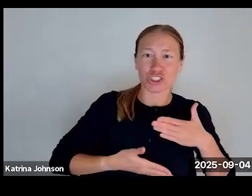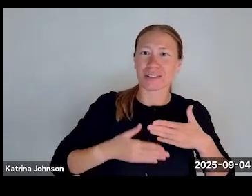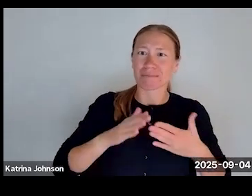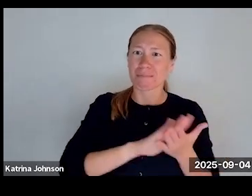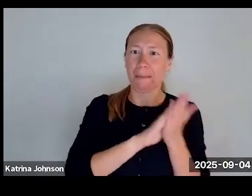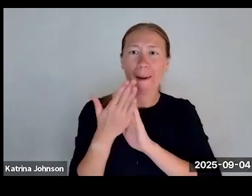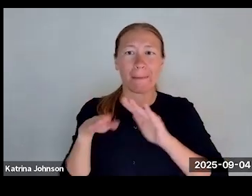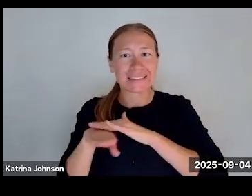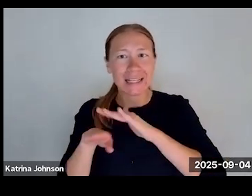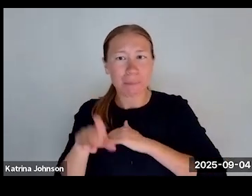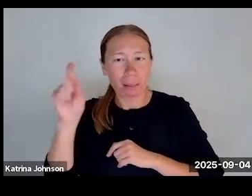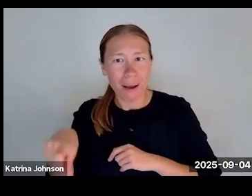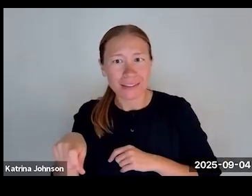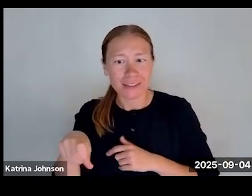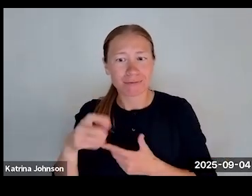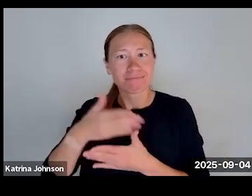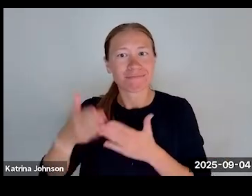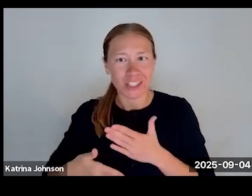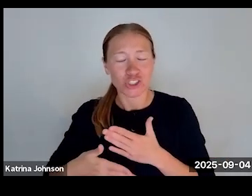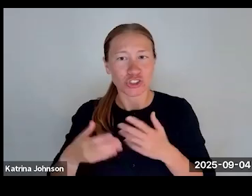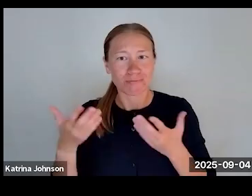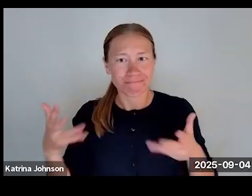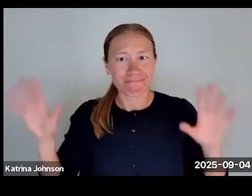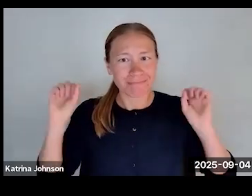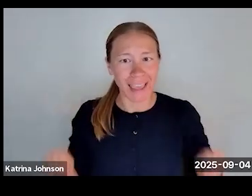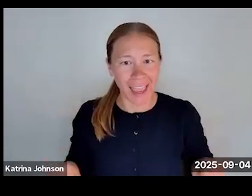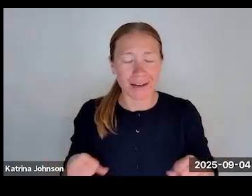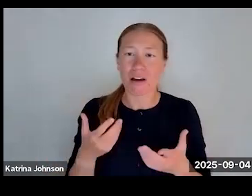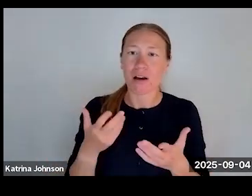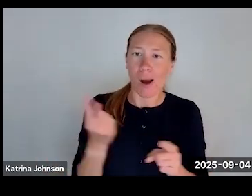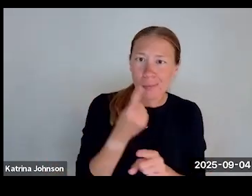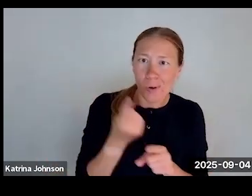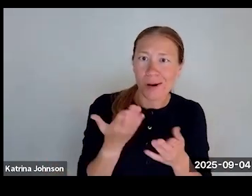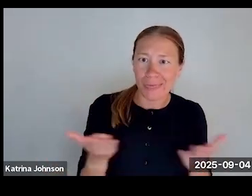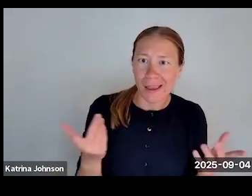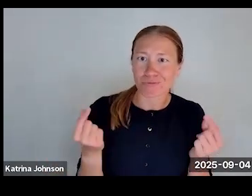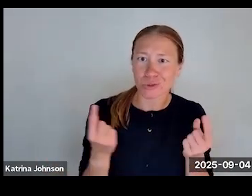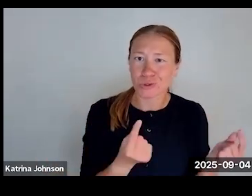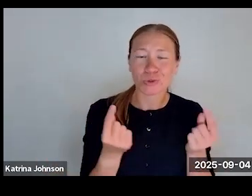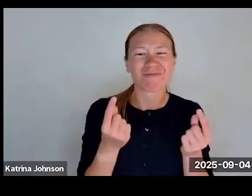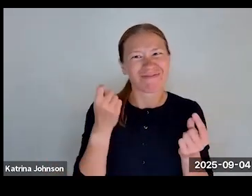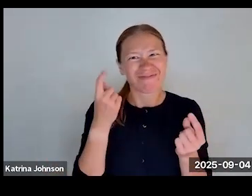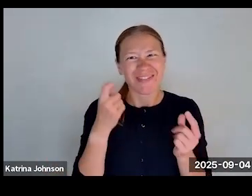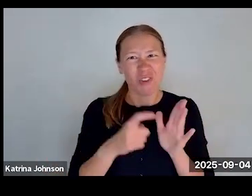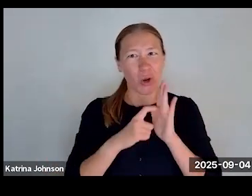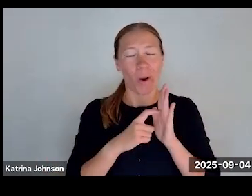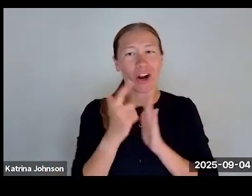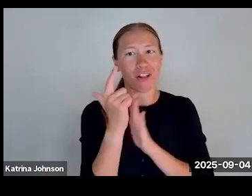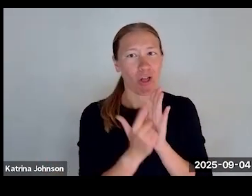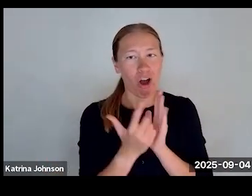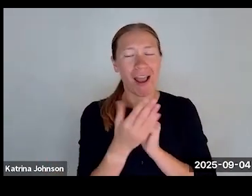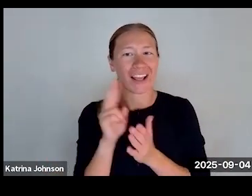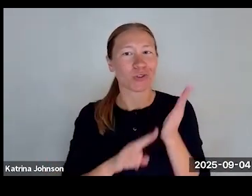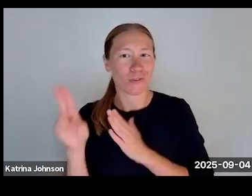accessible. It's not only the right thing to do, but it's also required by law and university policy.